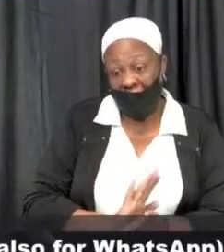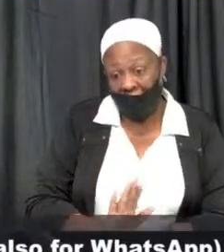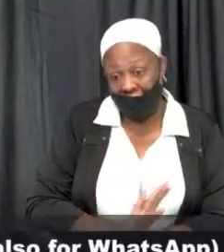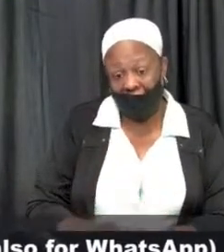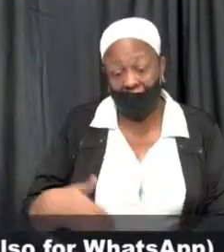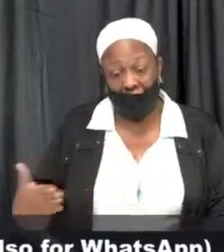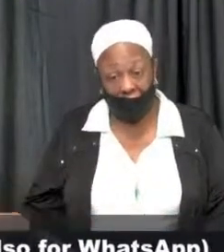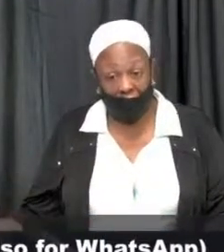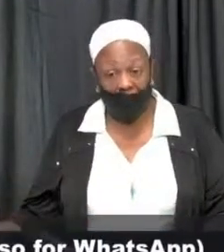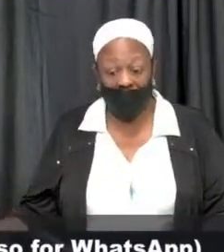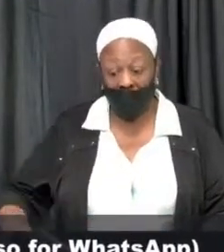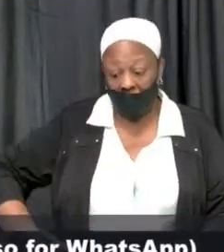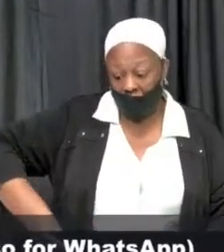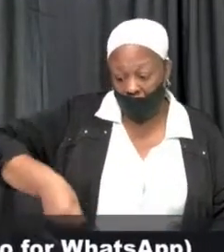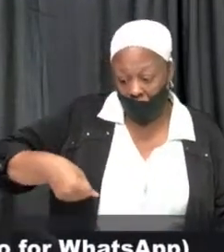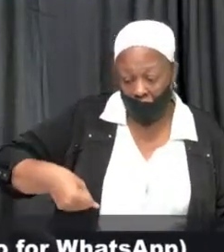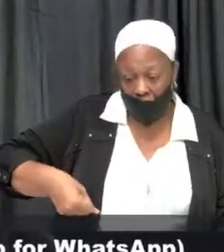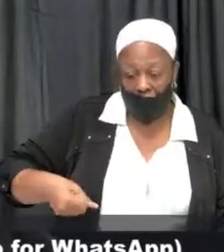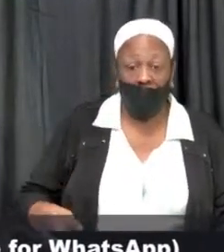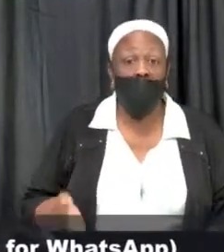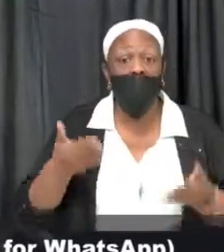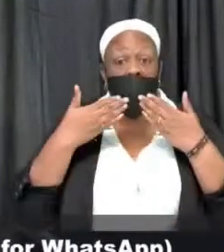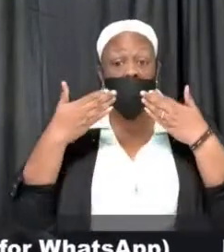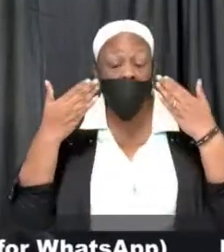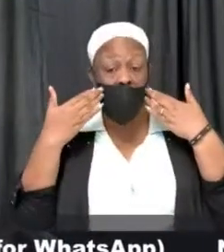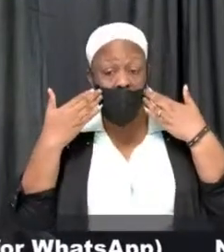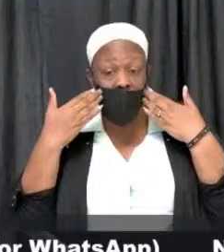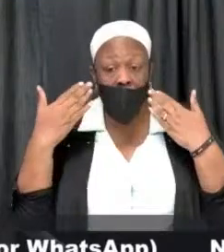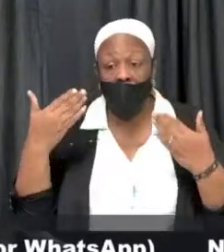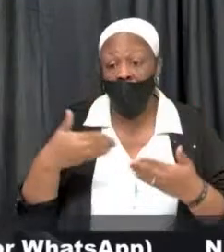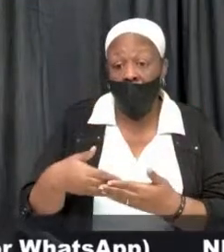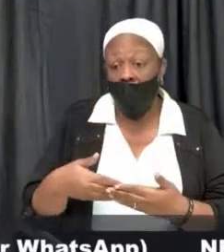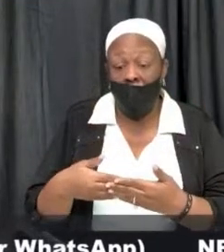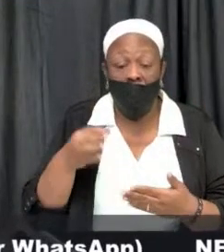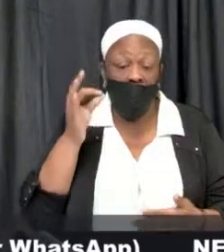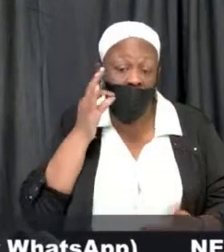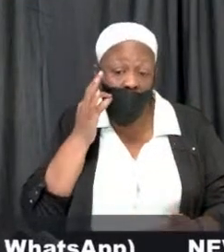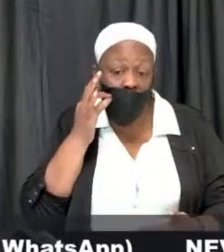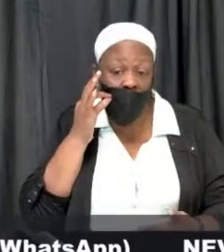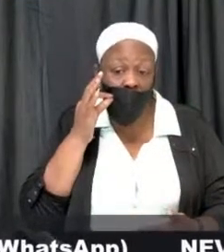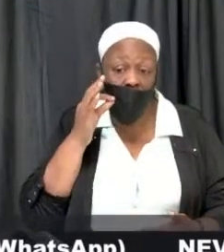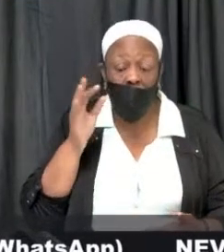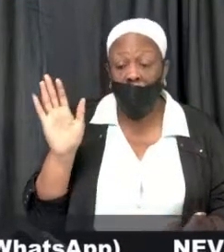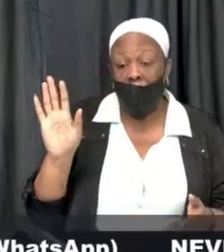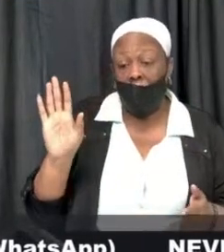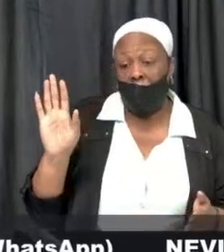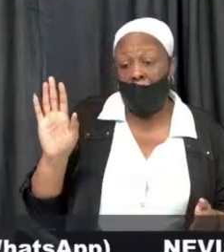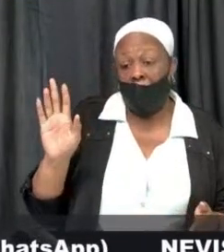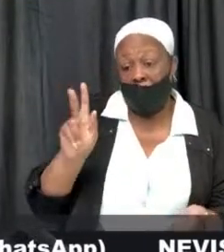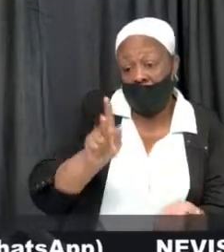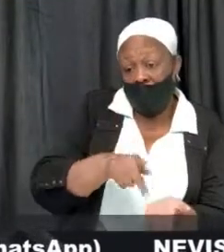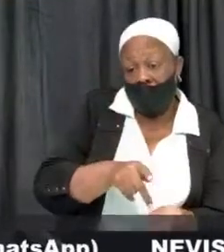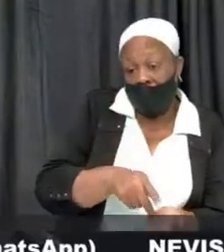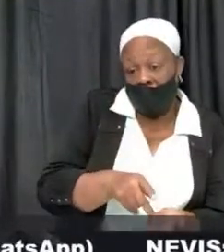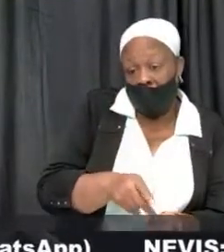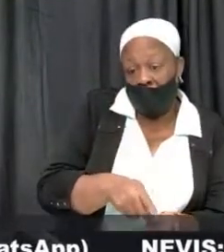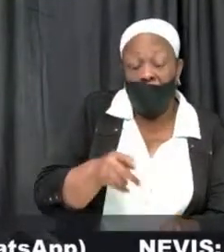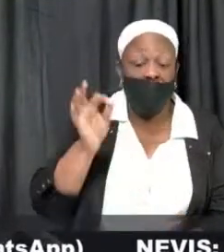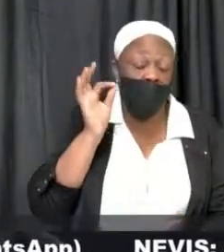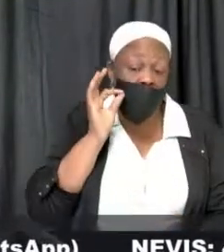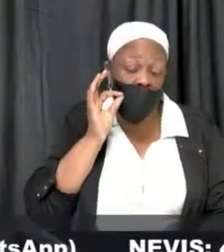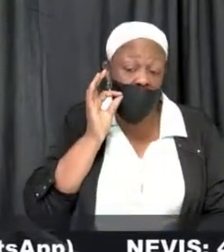buckets, face masks, baby items, pet food, and personal hygiene